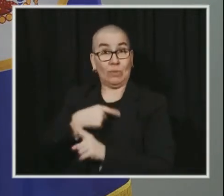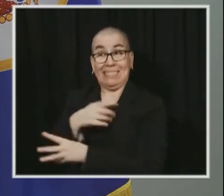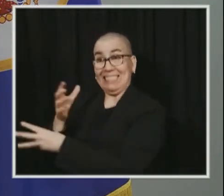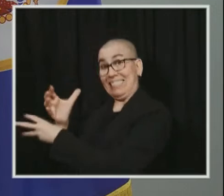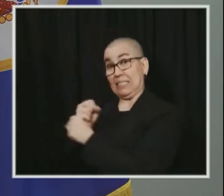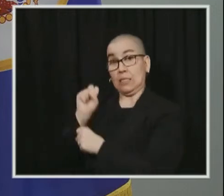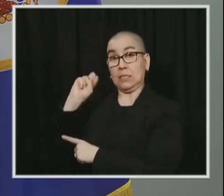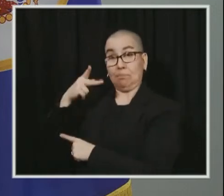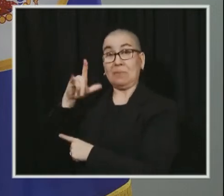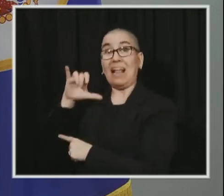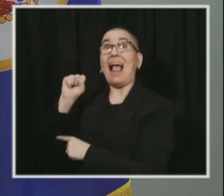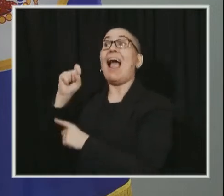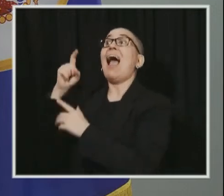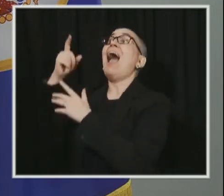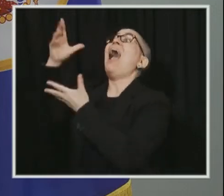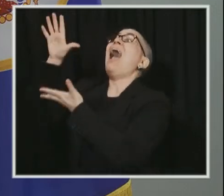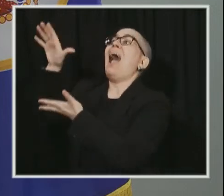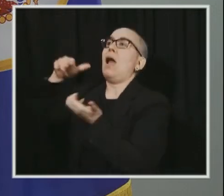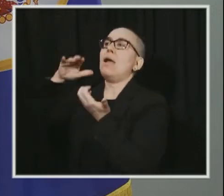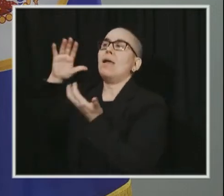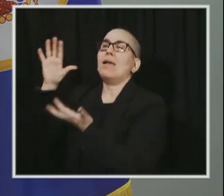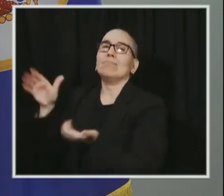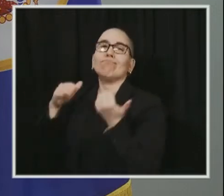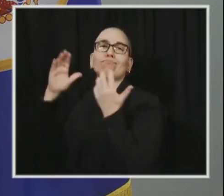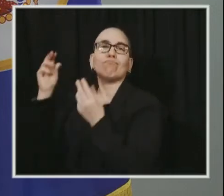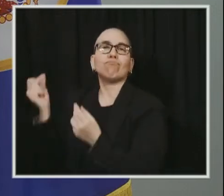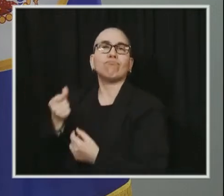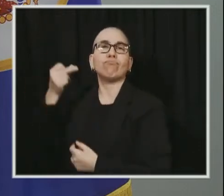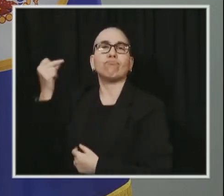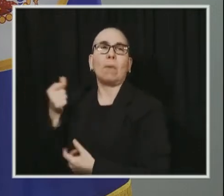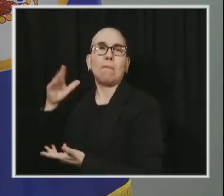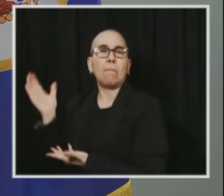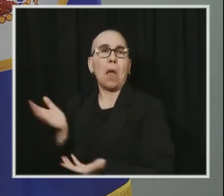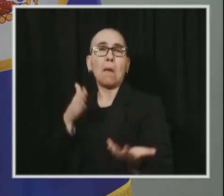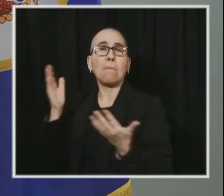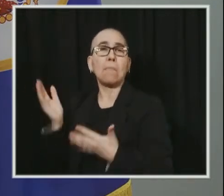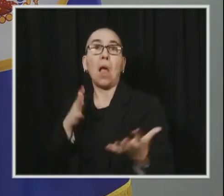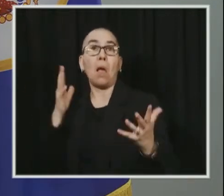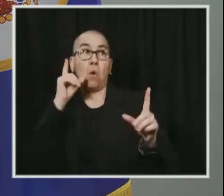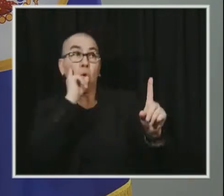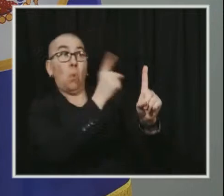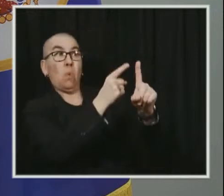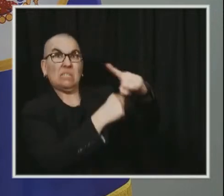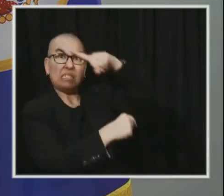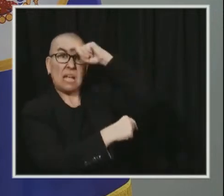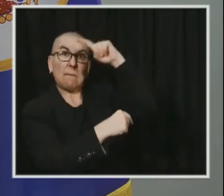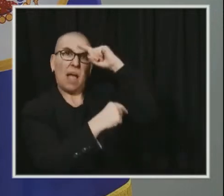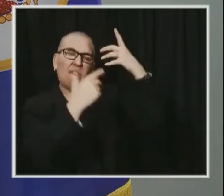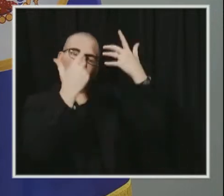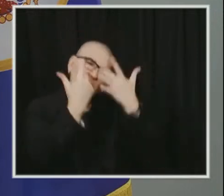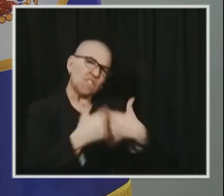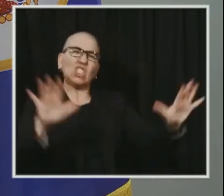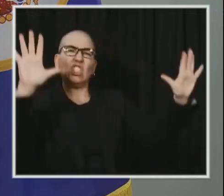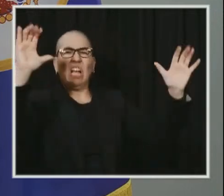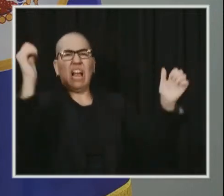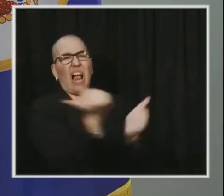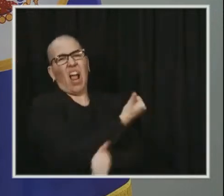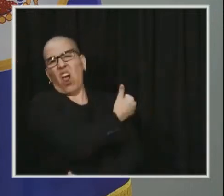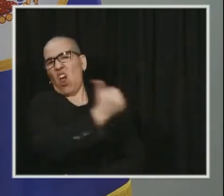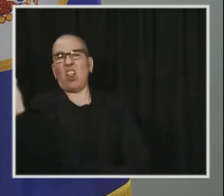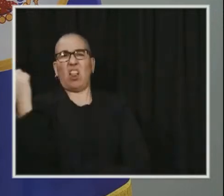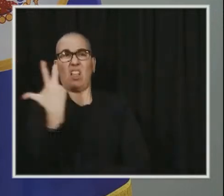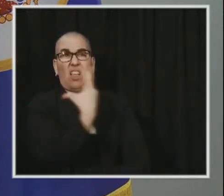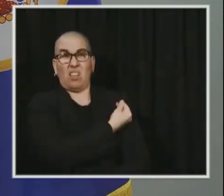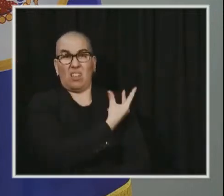that was outlined today. Our health systems are working hard for what we all want, every Minnesotan vaccinated